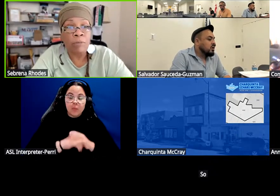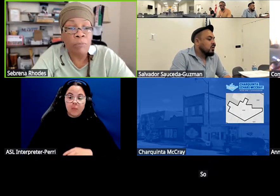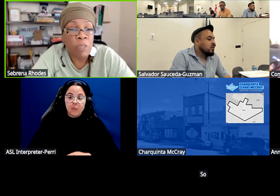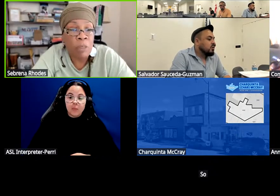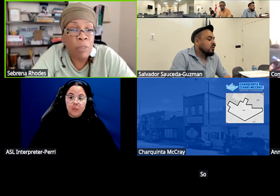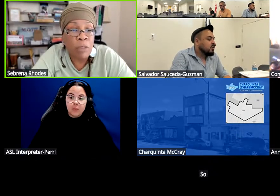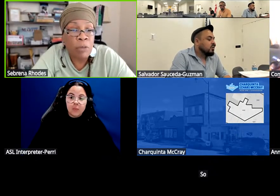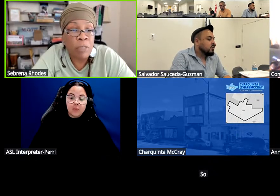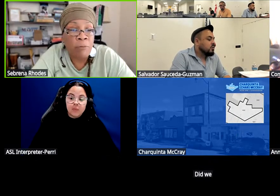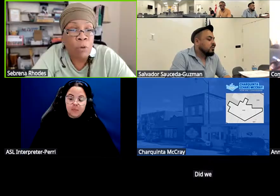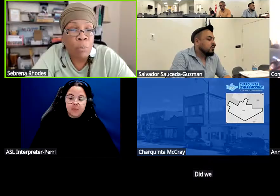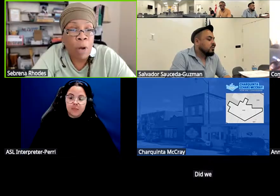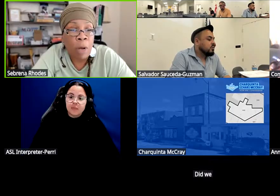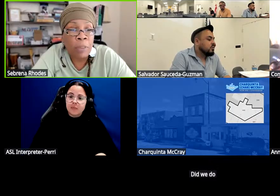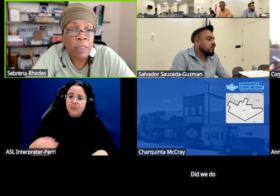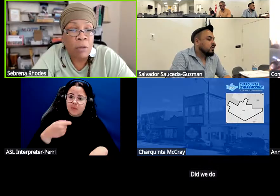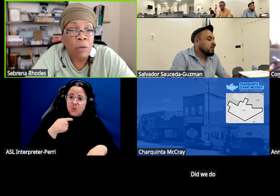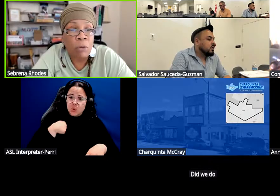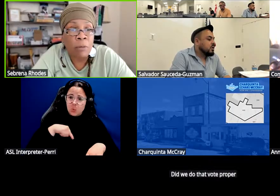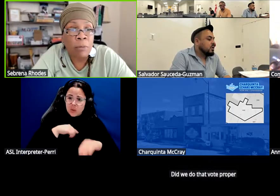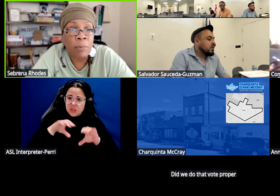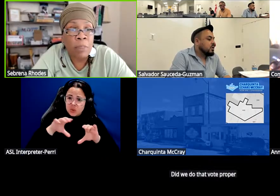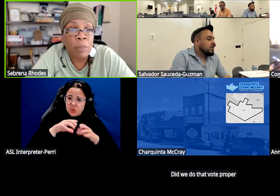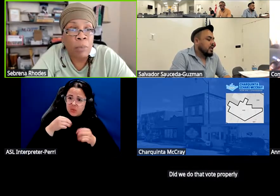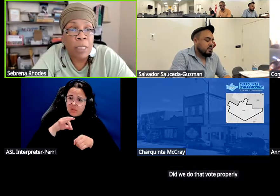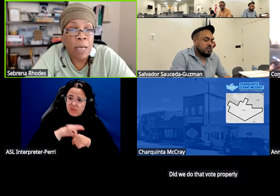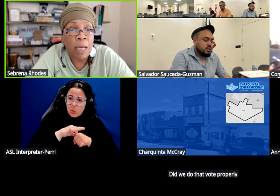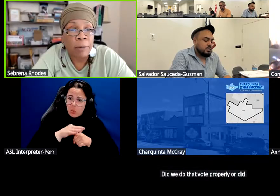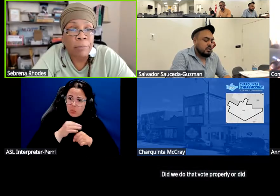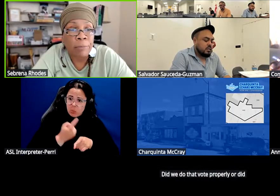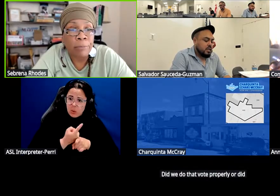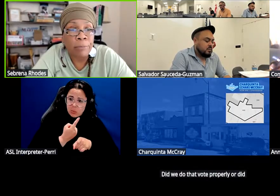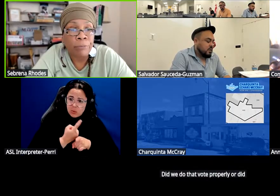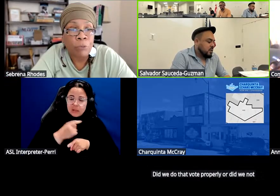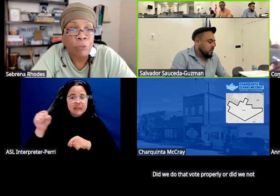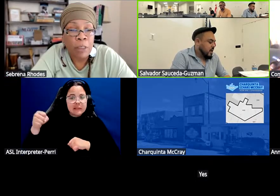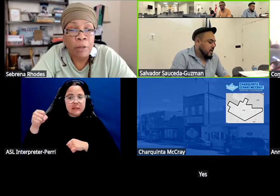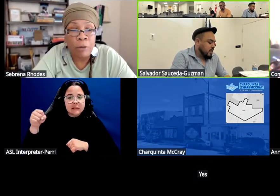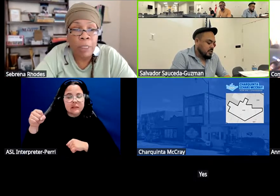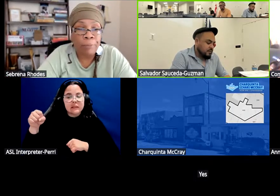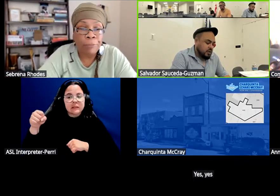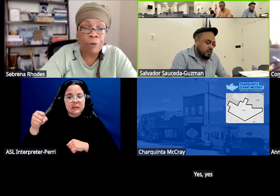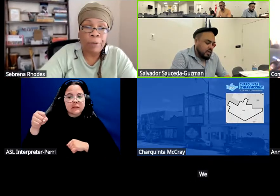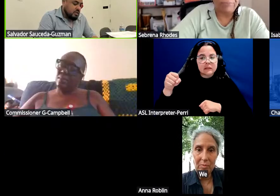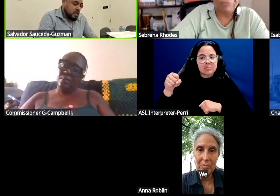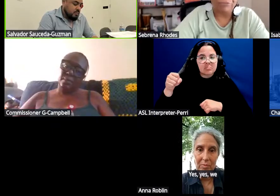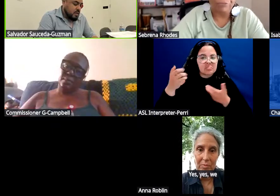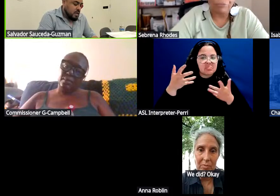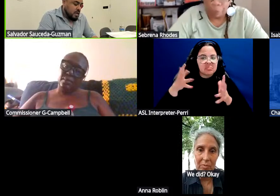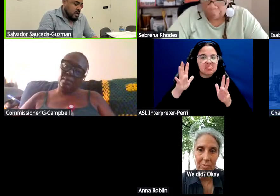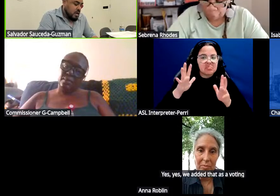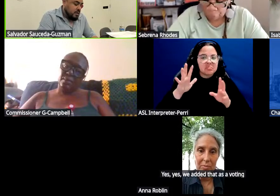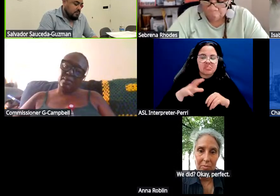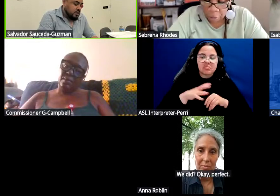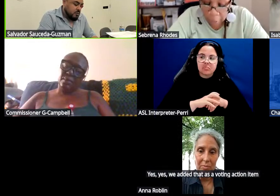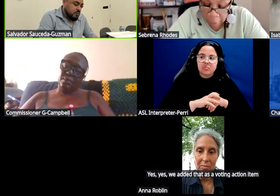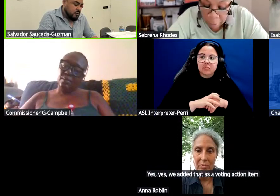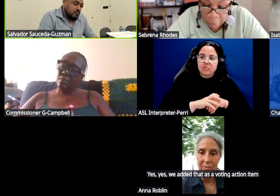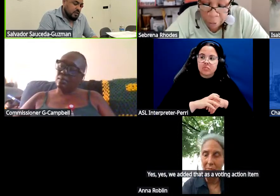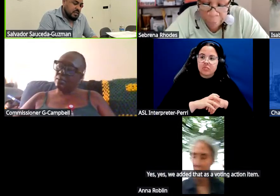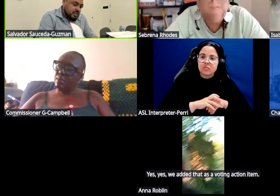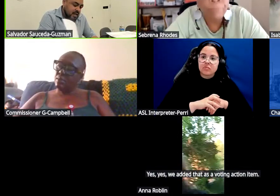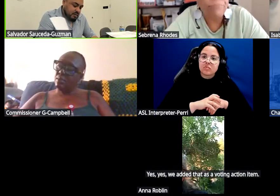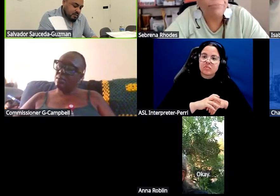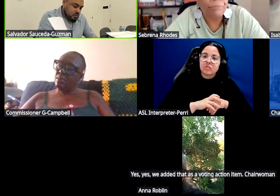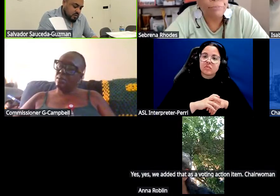did we do that vote properly or did we not? Yes, We did? we add Okay. that as a voting action item. Okay, Chairwoman,